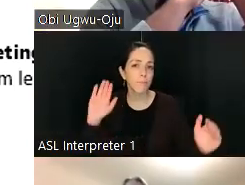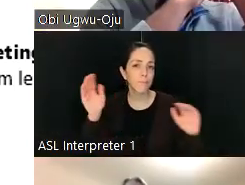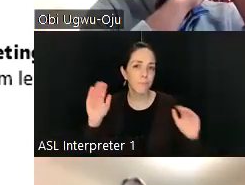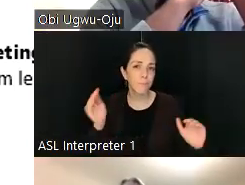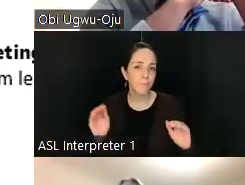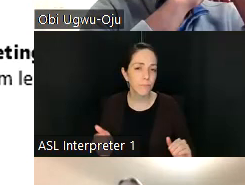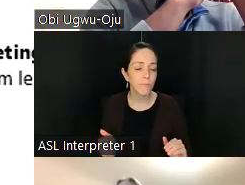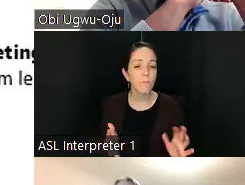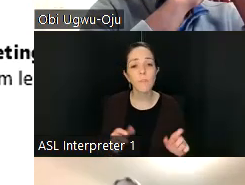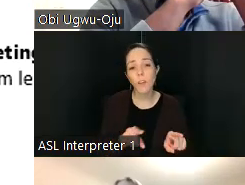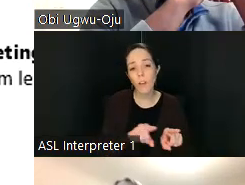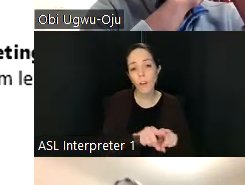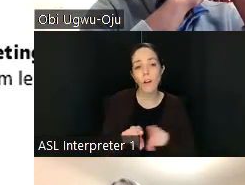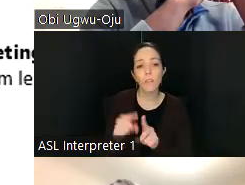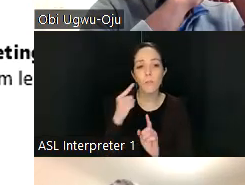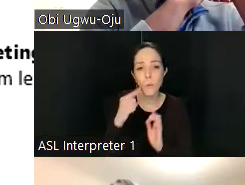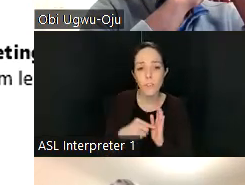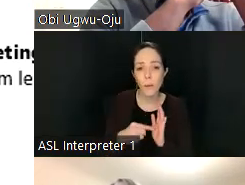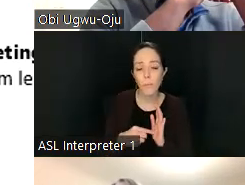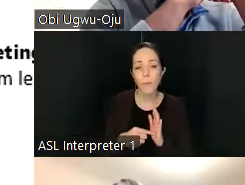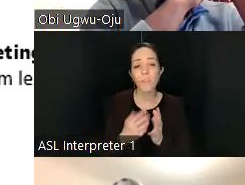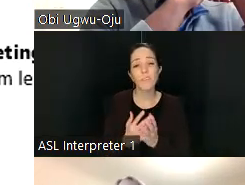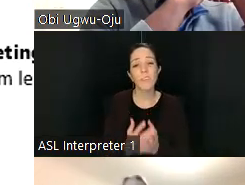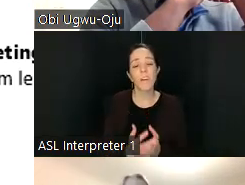such as, there is a lot of case law on